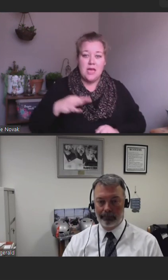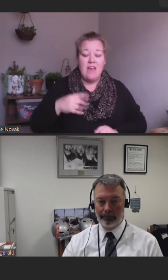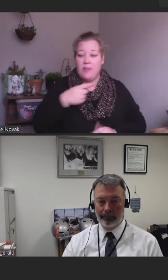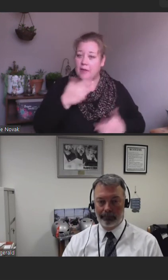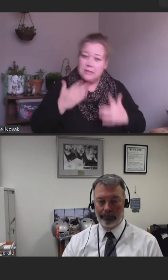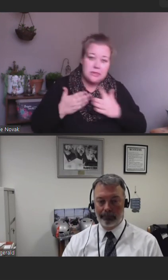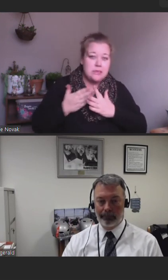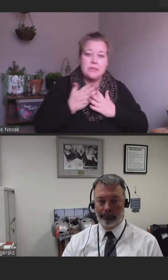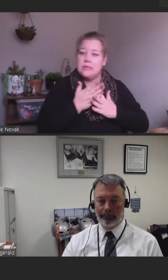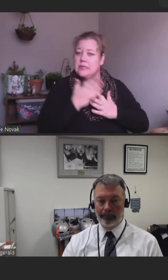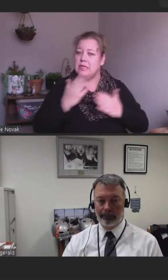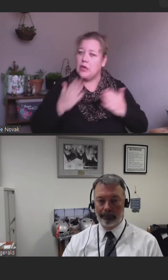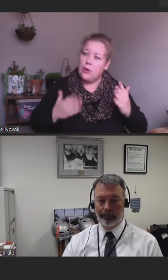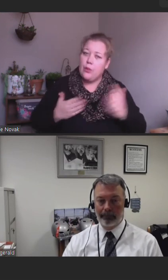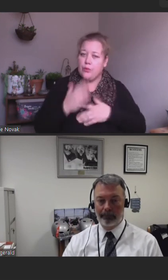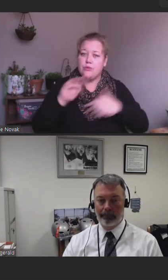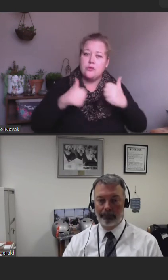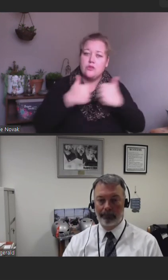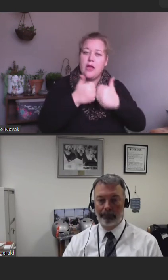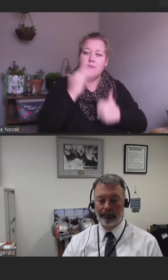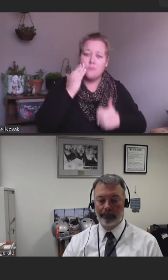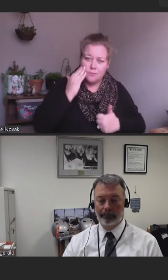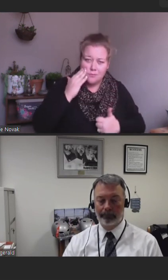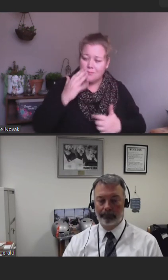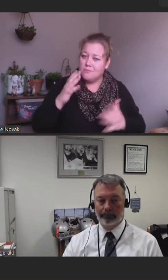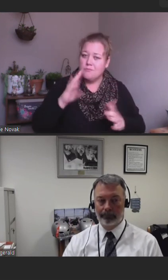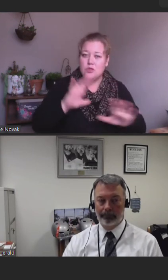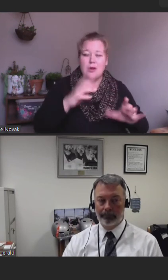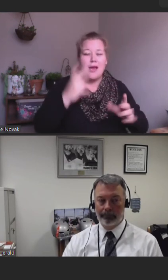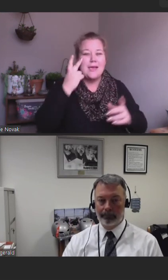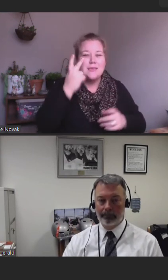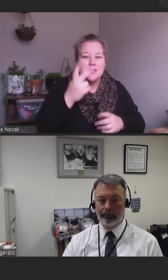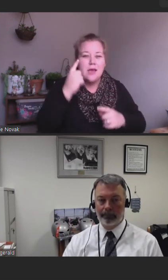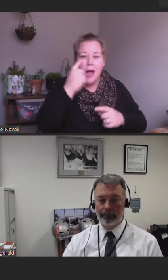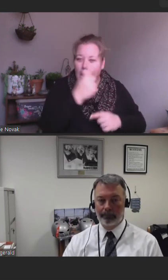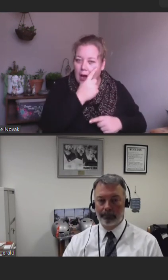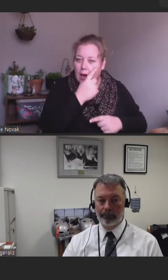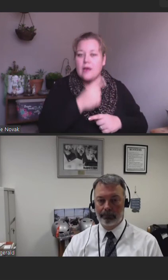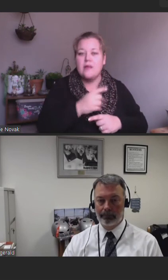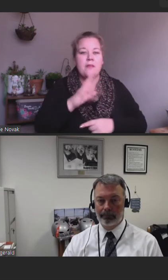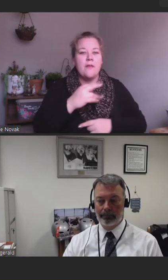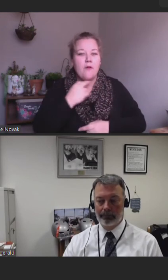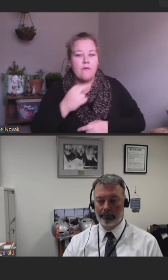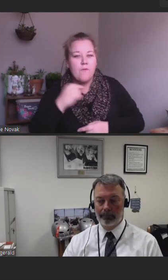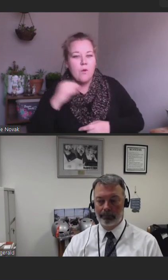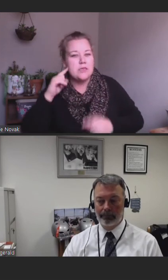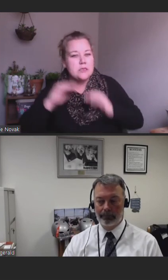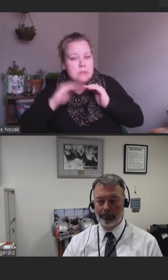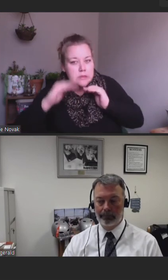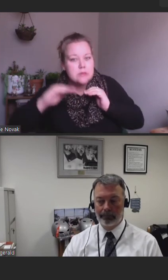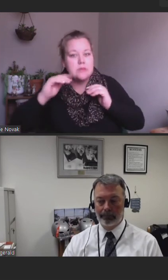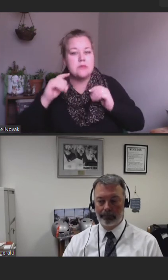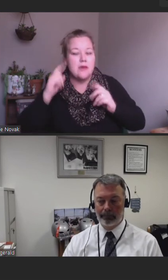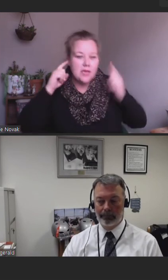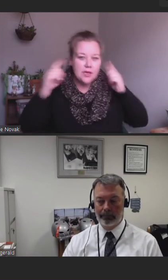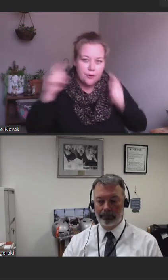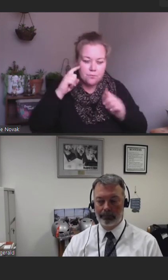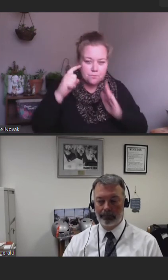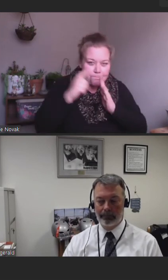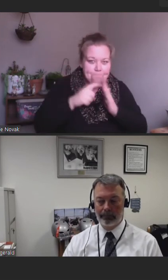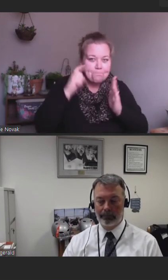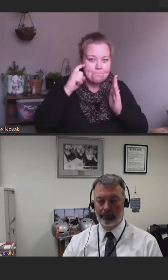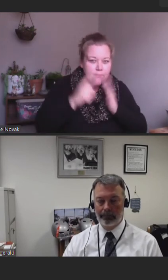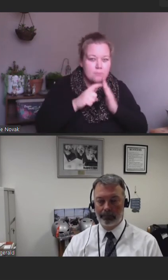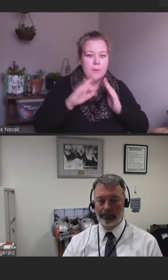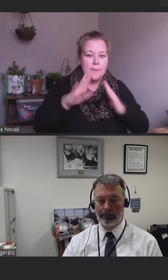challenge. I see in their eyes, I hear when their voices crack, and I can it's obvious in